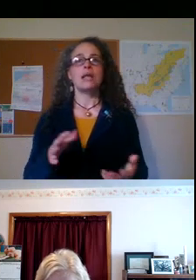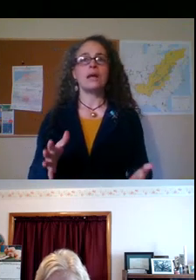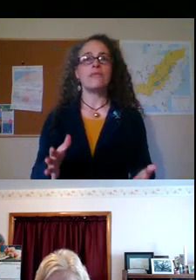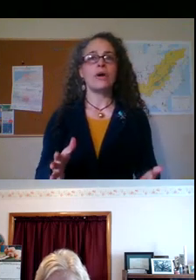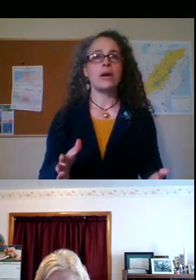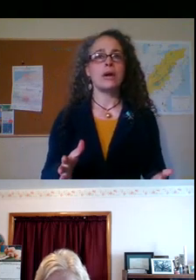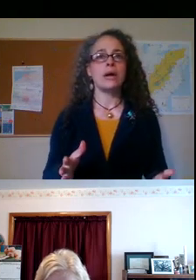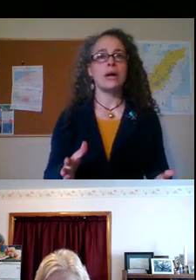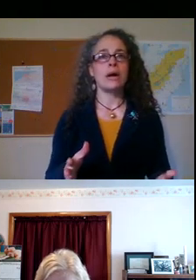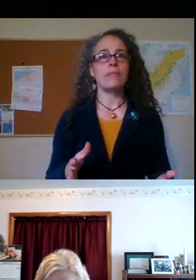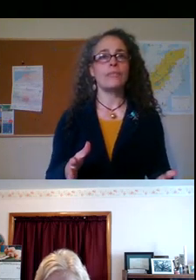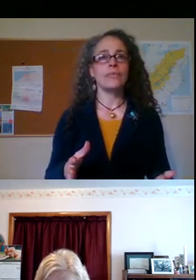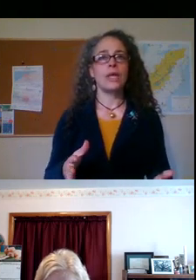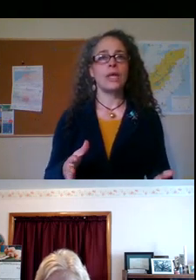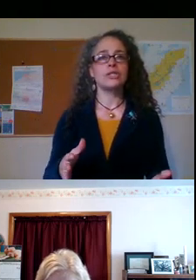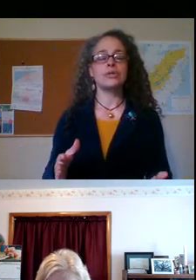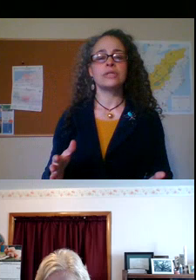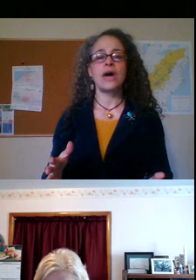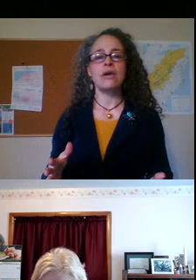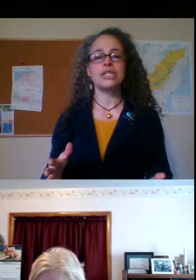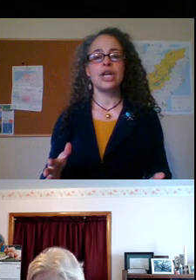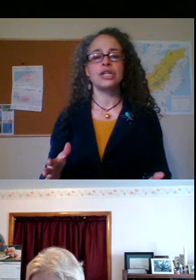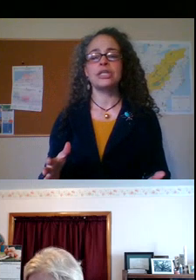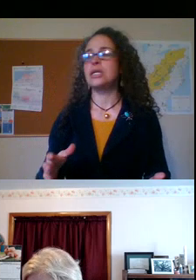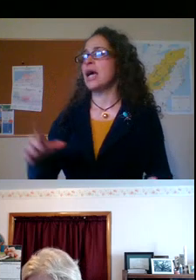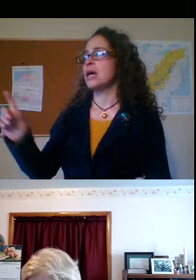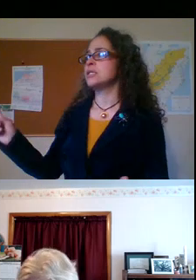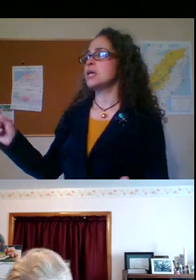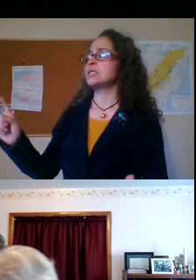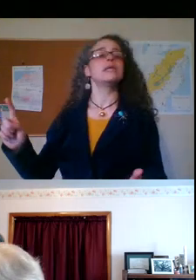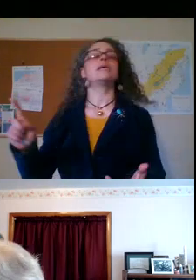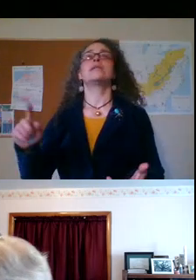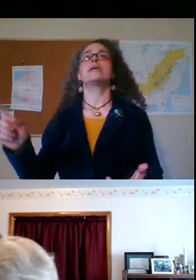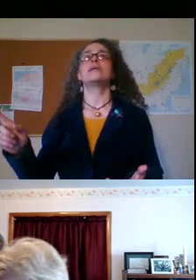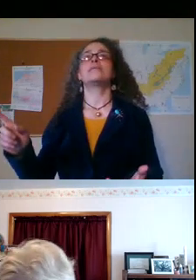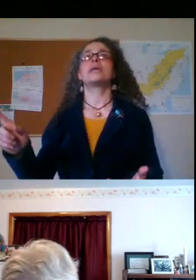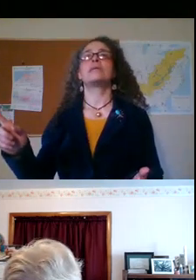ecosystem. A lot of our institutes of higher education and